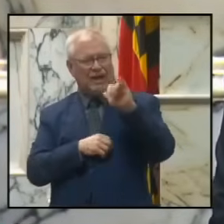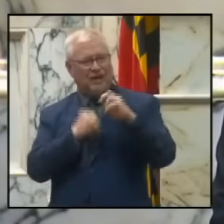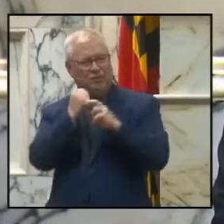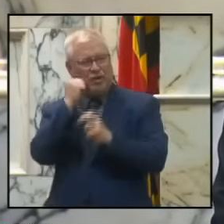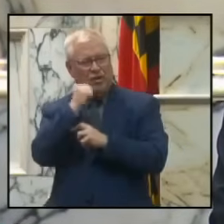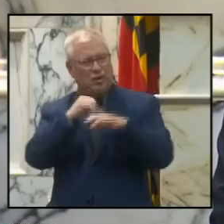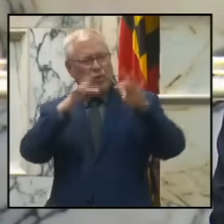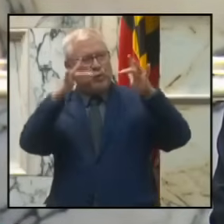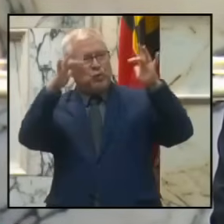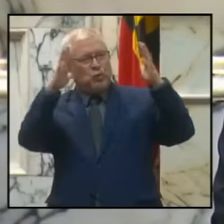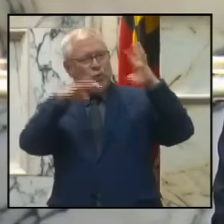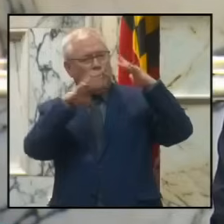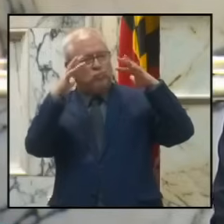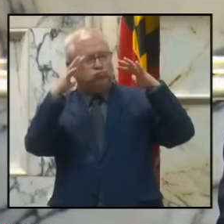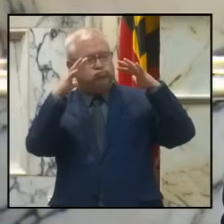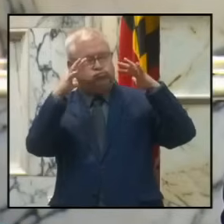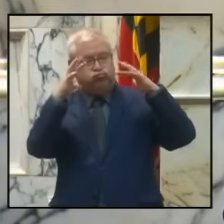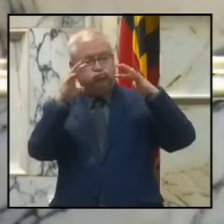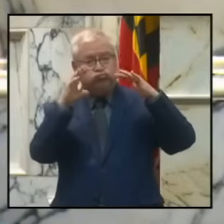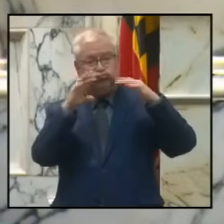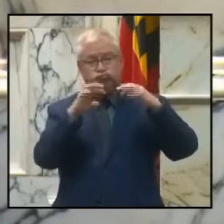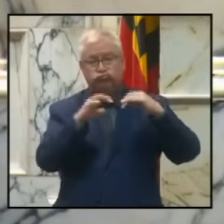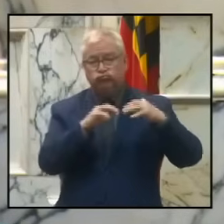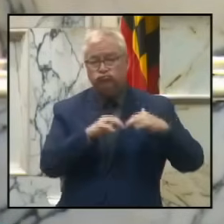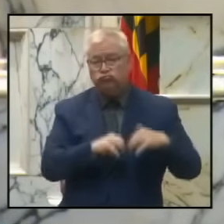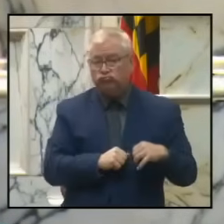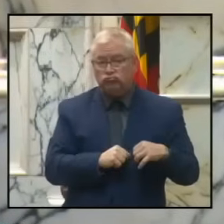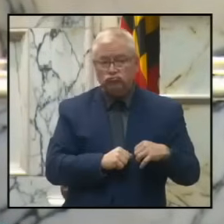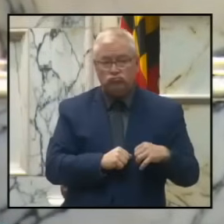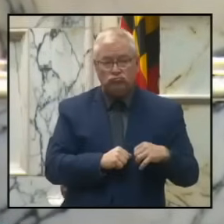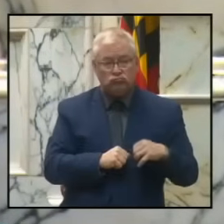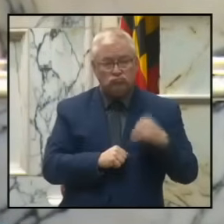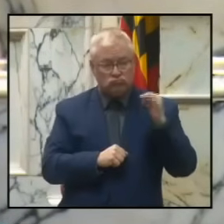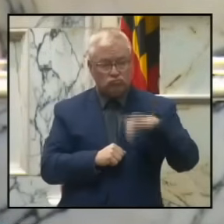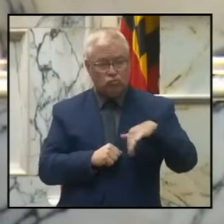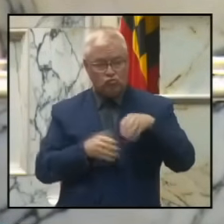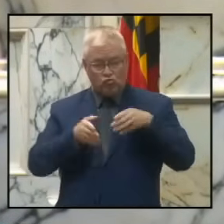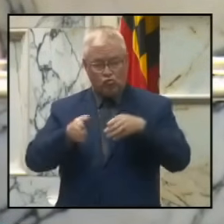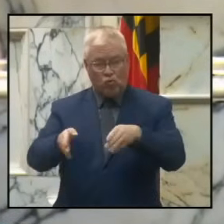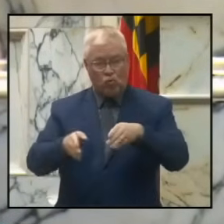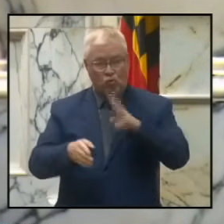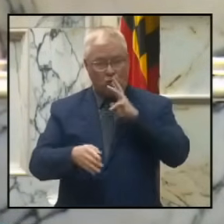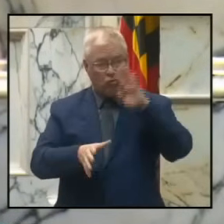collapsed and fell into the Patapsco River instantaneously.